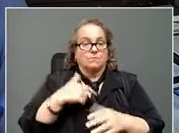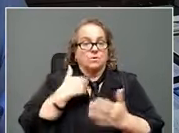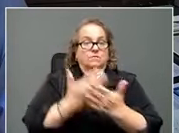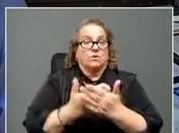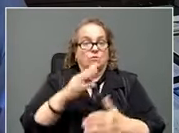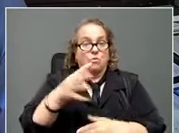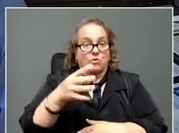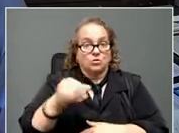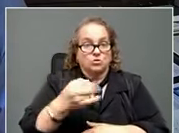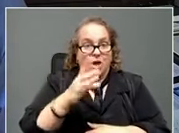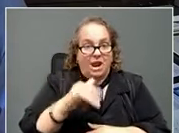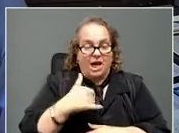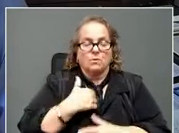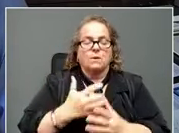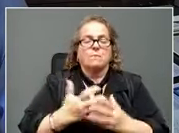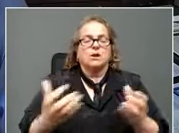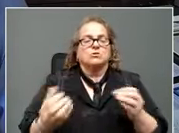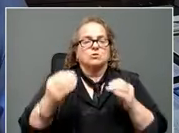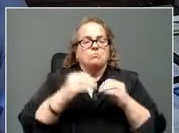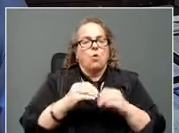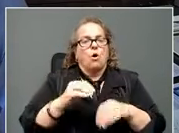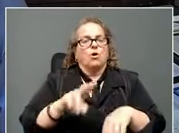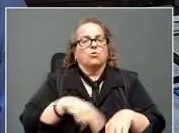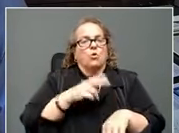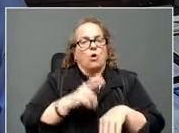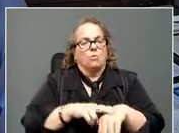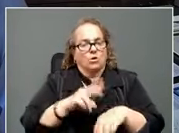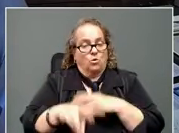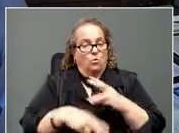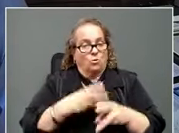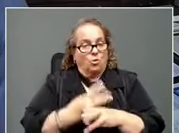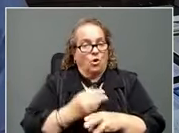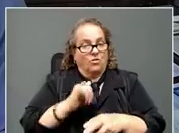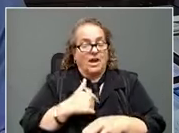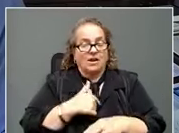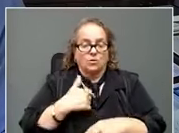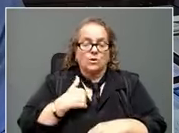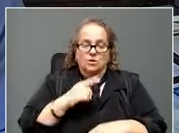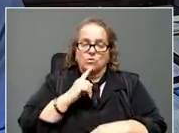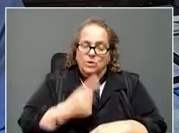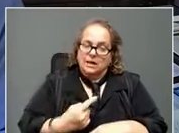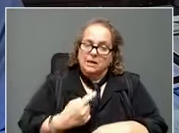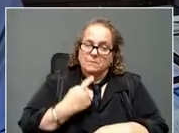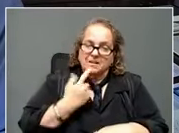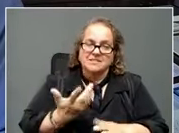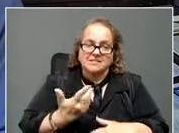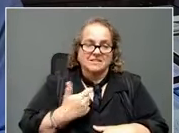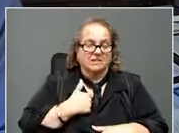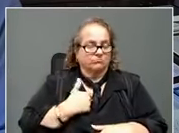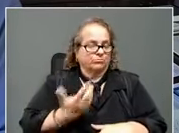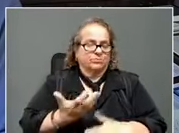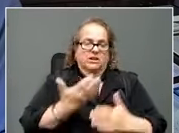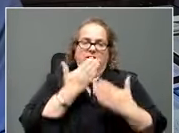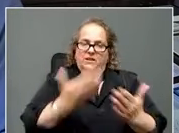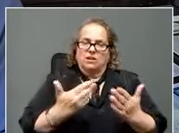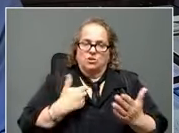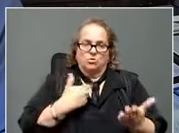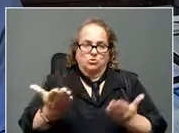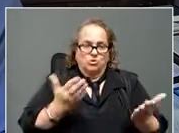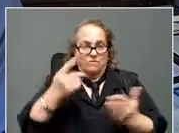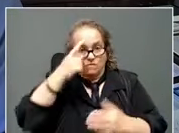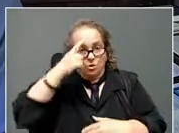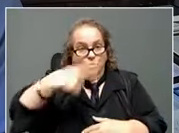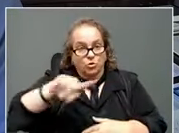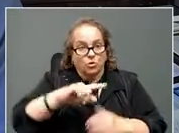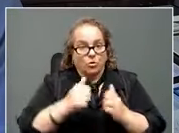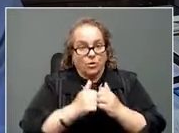are much more to a state of normalcy in the world that we have long missed. It remains a privilege to serve for you and with you. And thank you